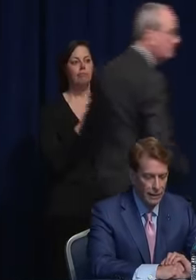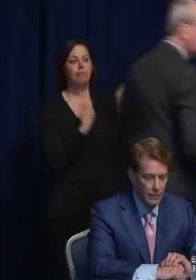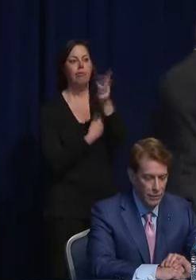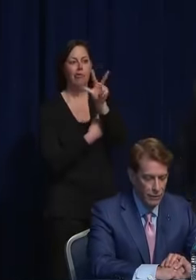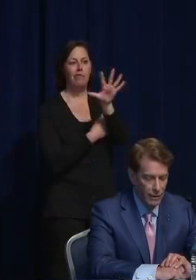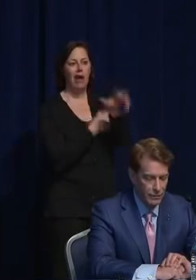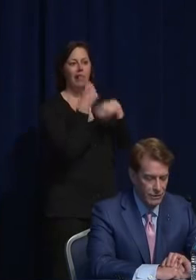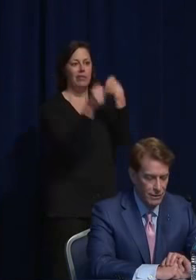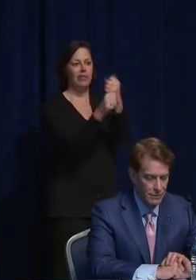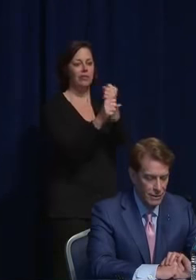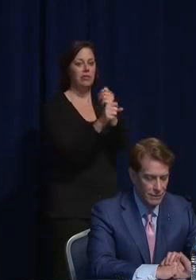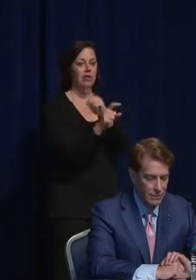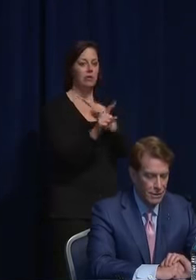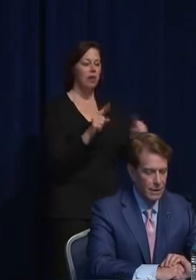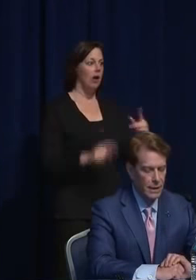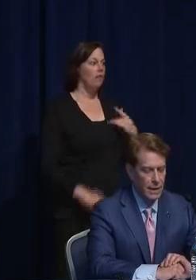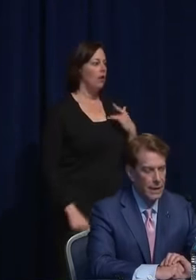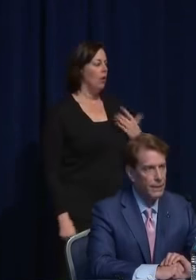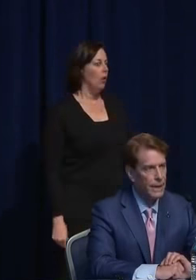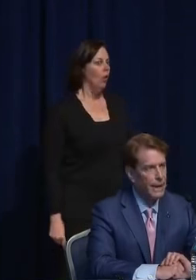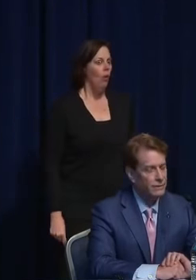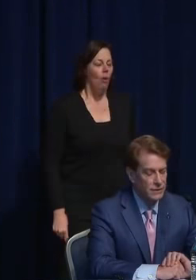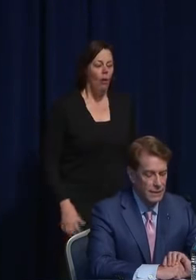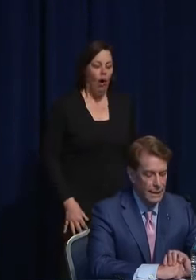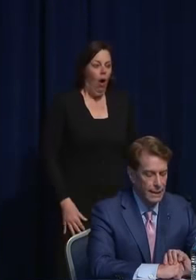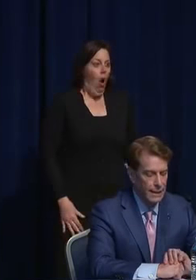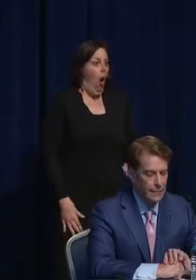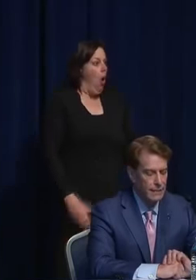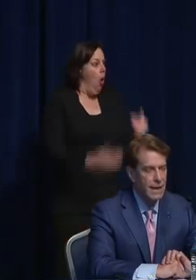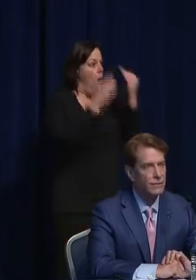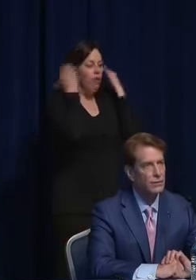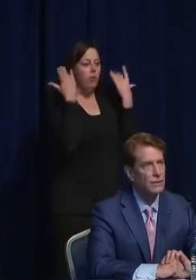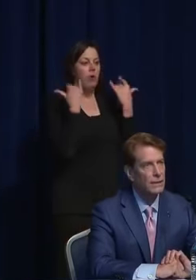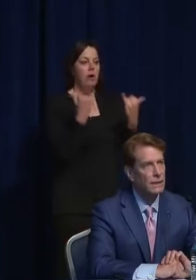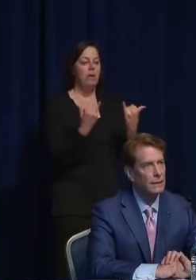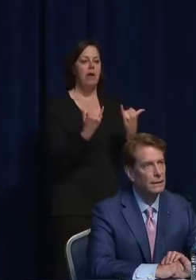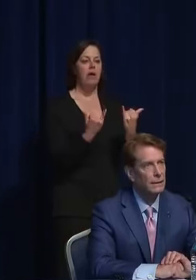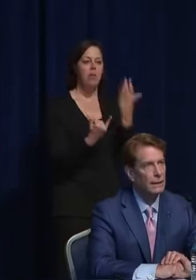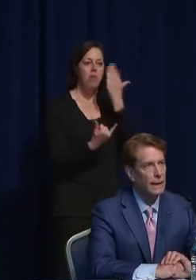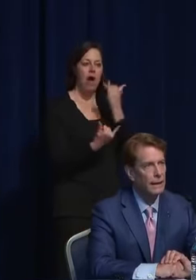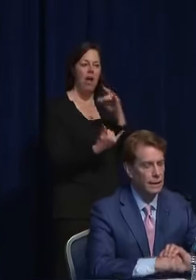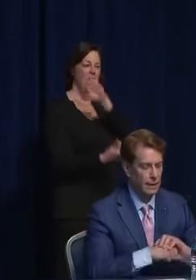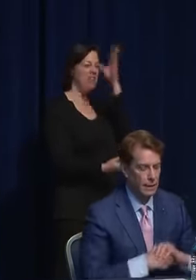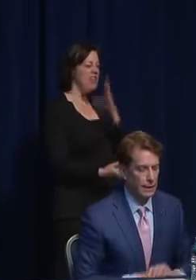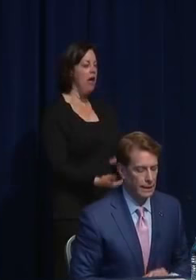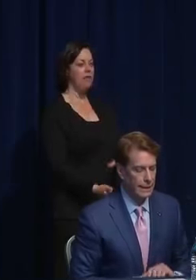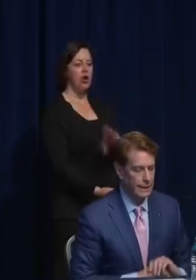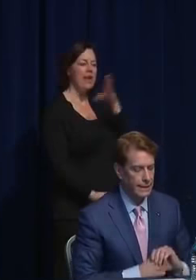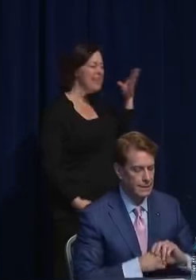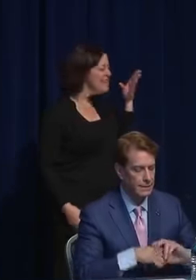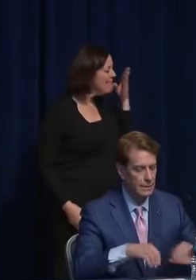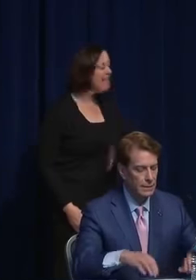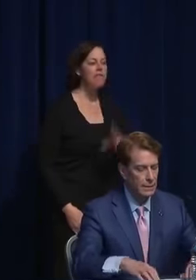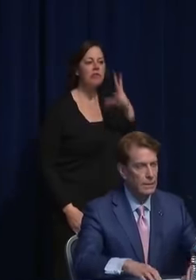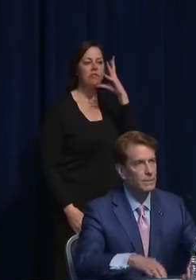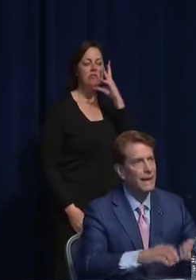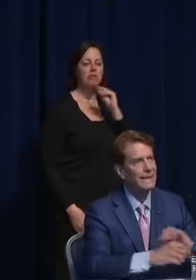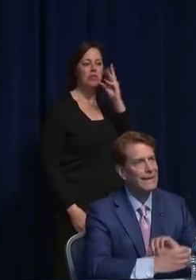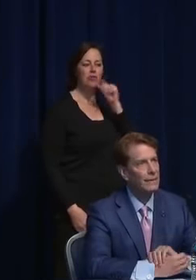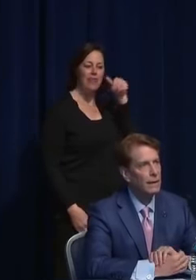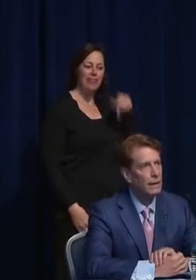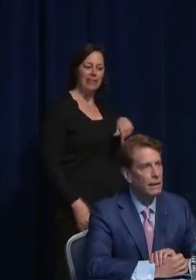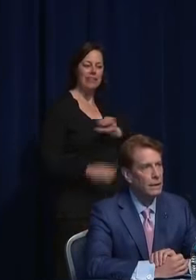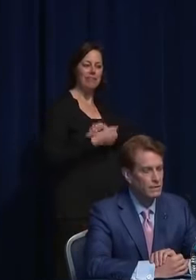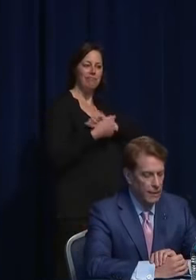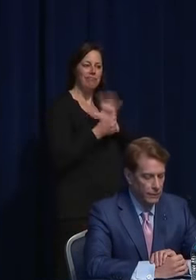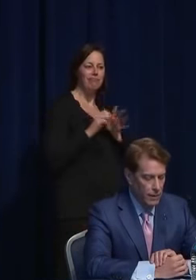like 35 years in themselves. But I have to say that I've never seen anything like this. This